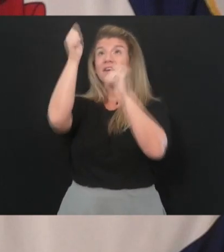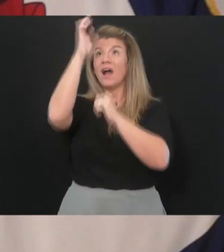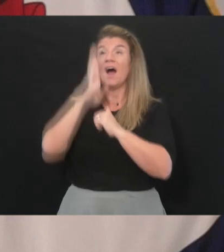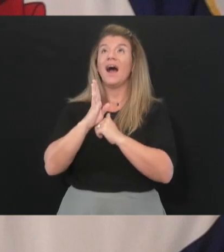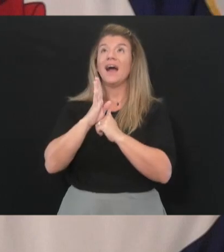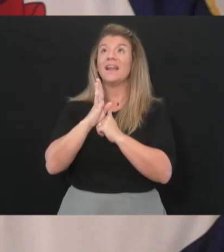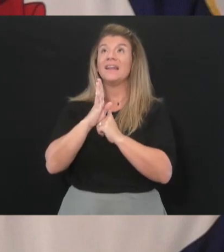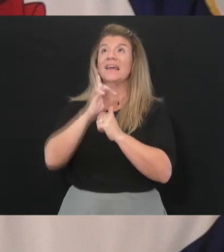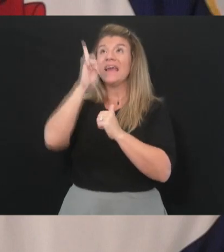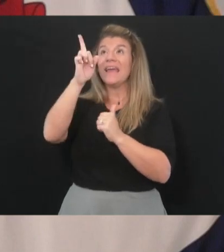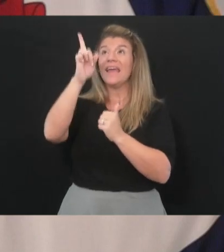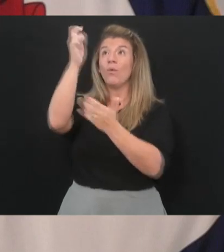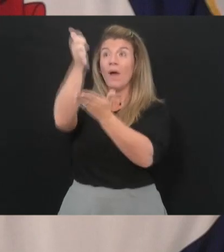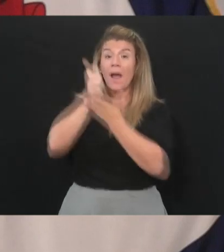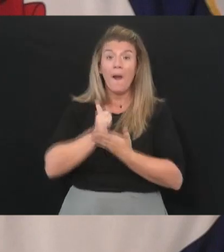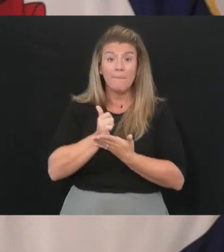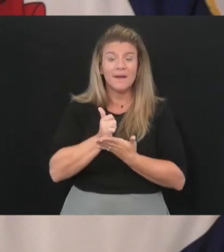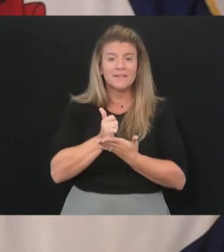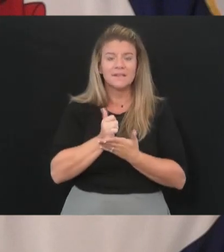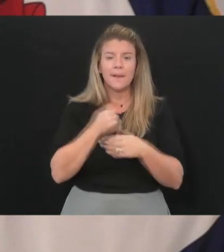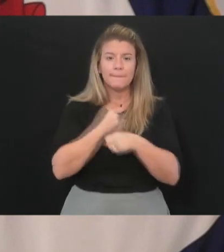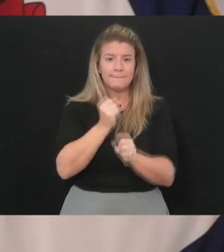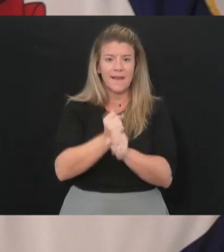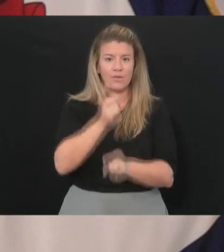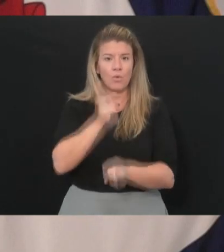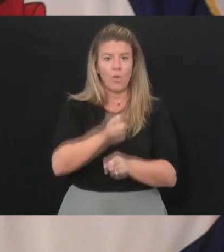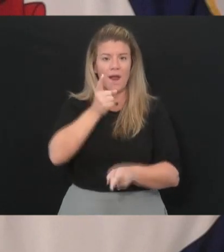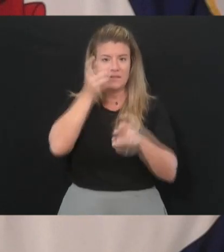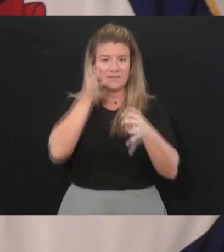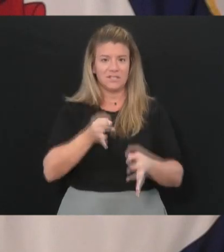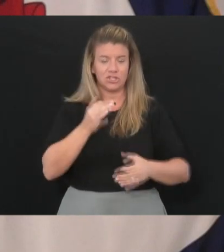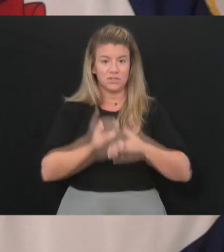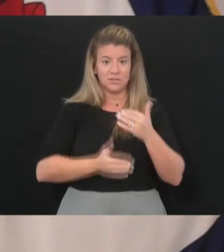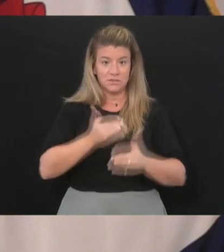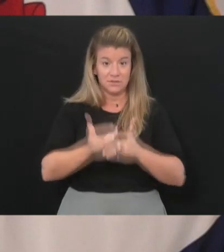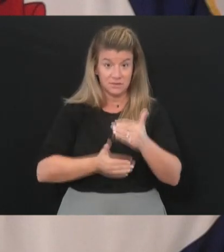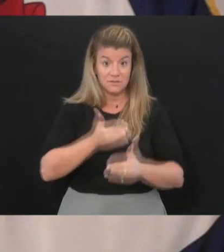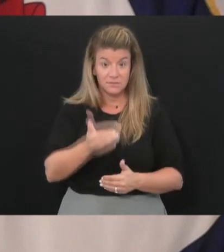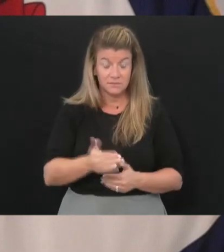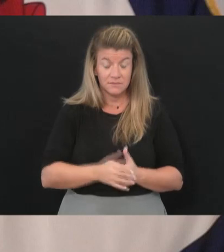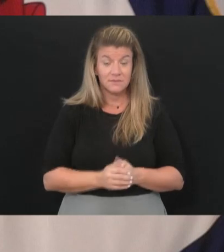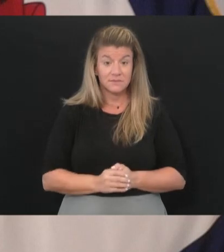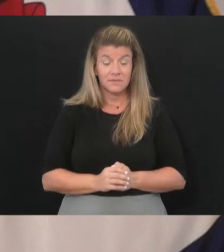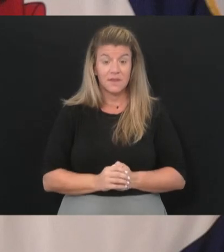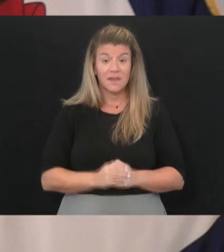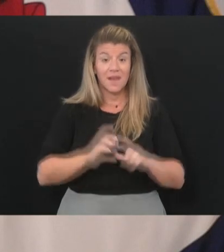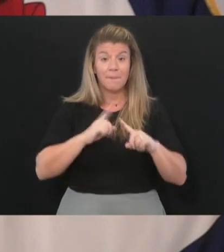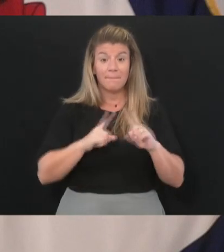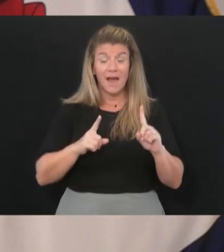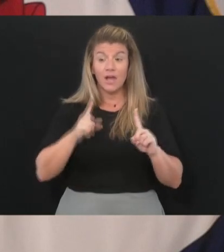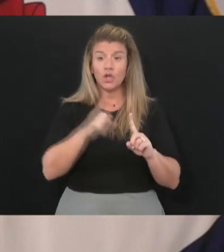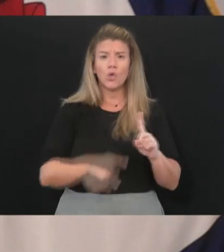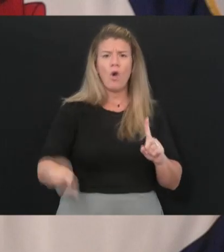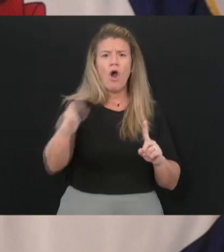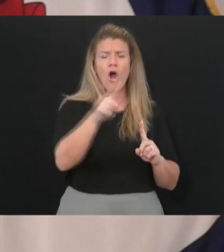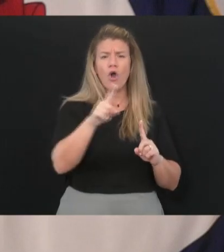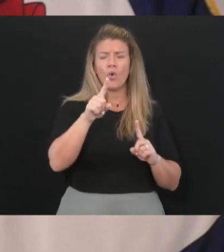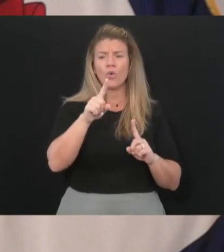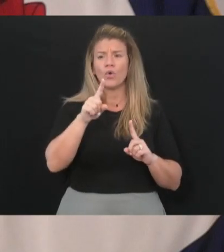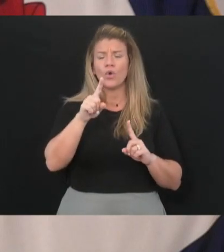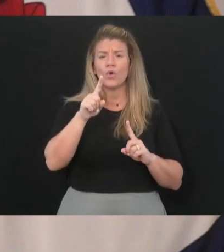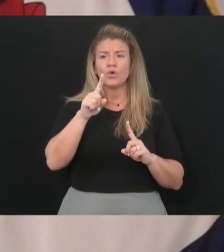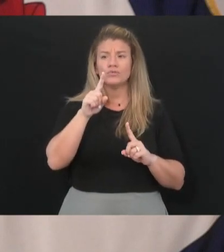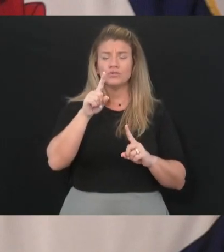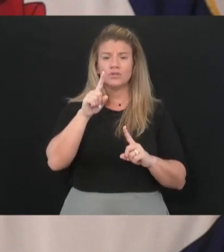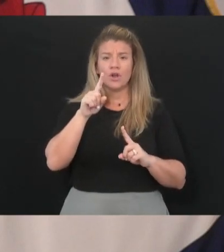He's going to get us through this and tell us the right decisions to make. But for those of you that are out there that are wondering everything from the